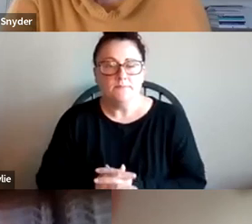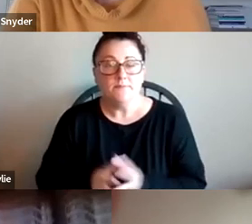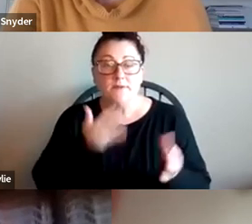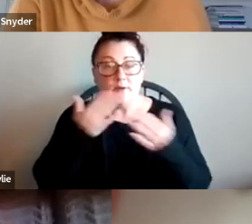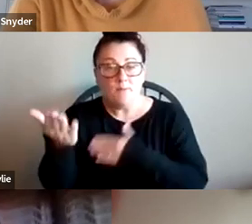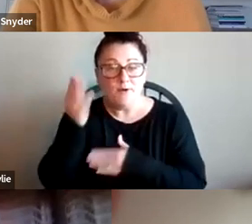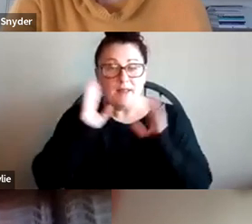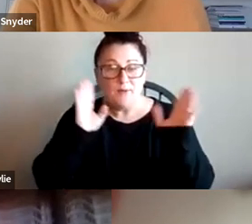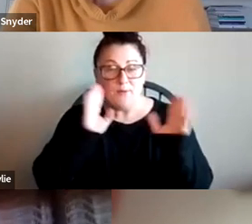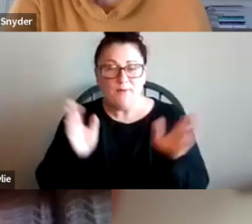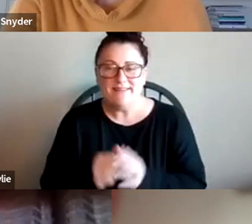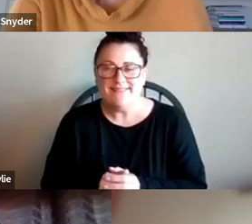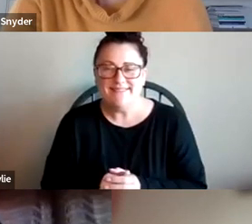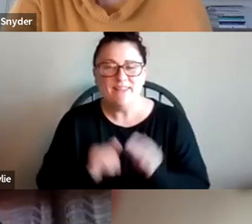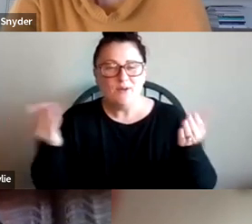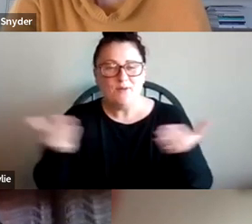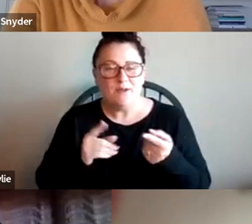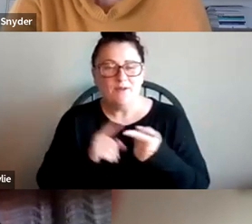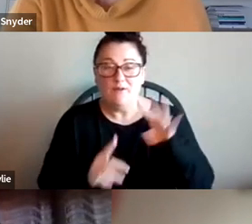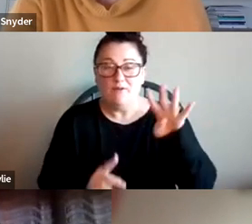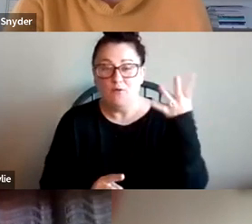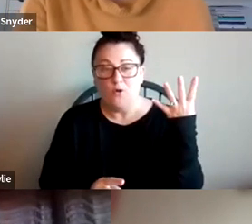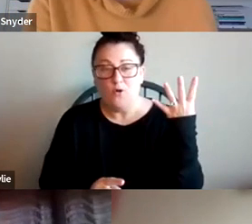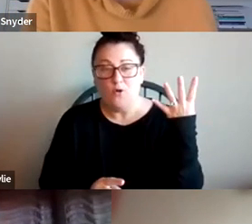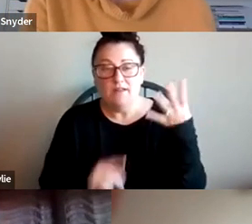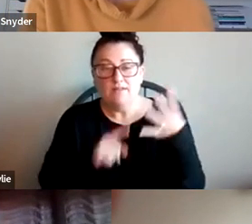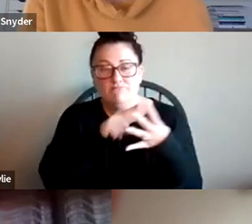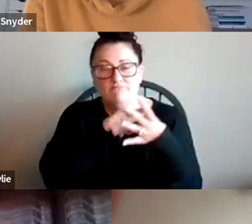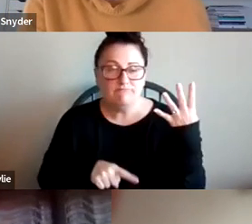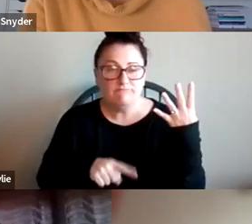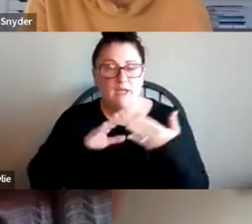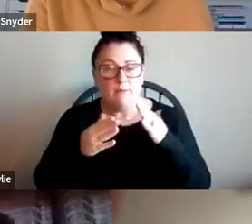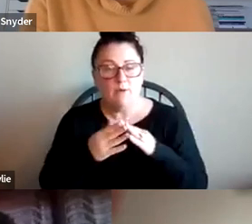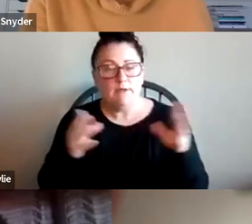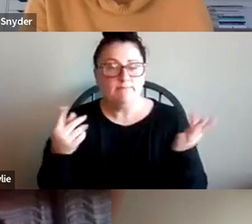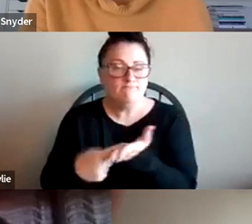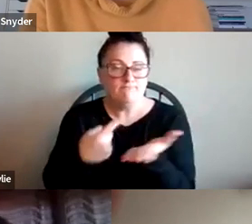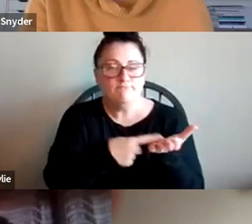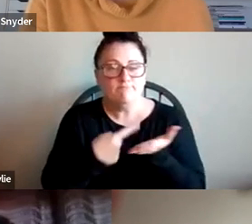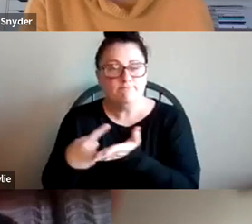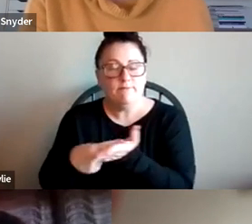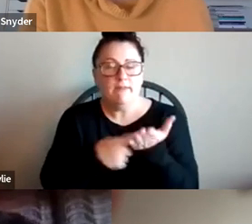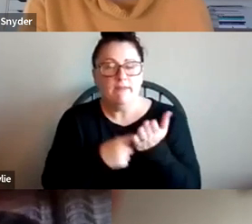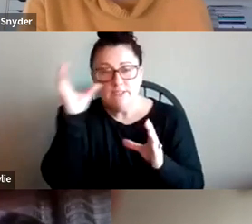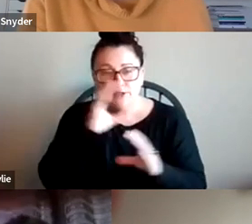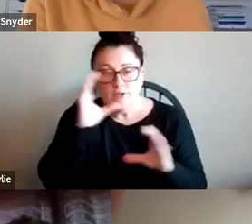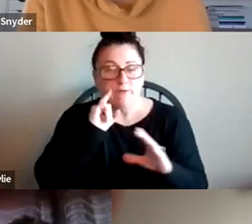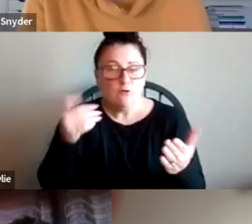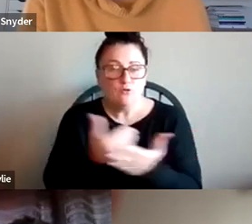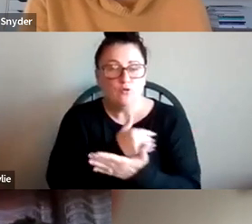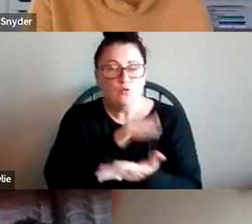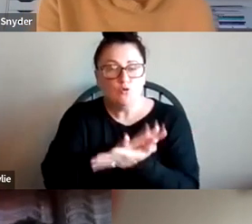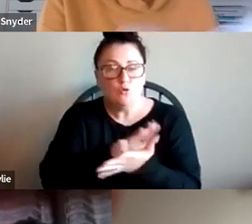Good morning, everyone. Welcome to the fourth in a series of community sessions for the search for a new